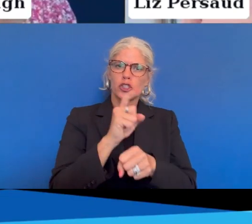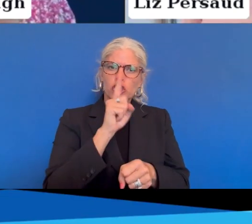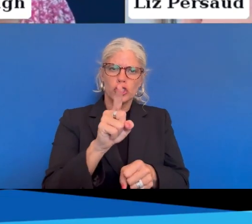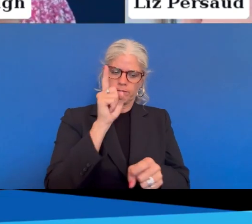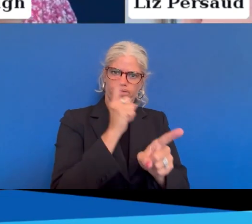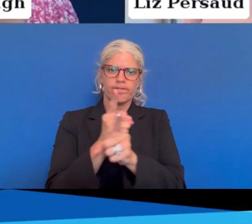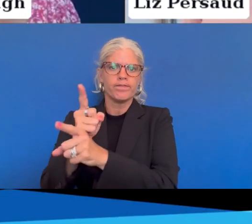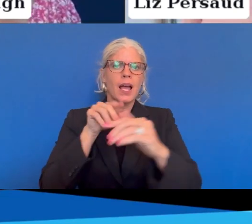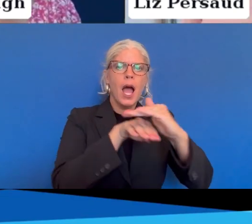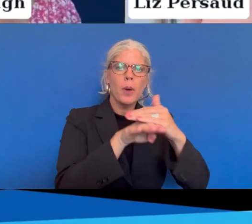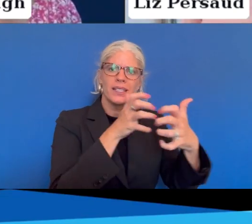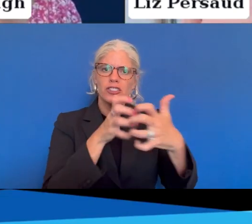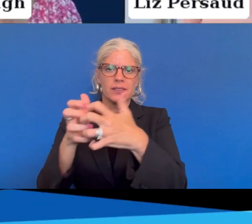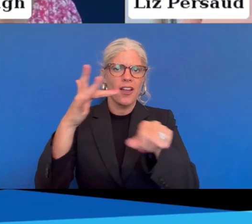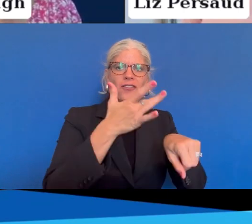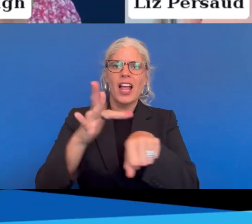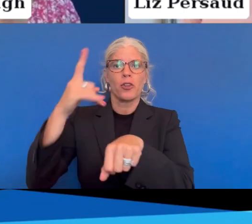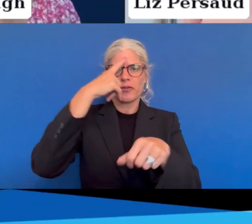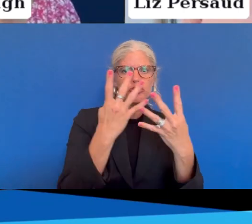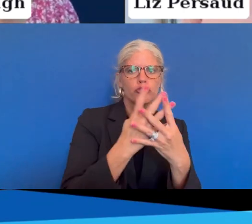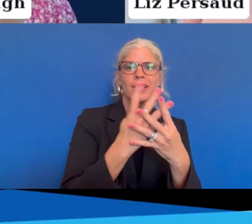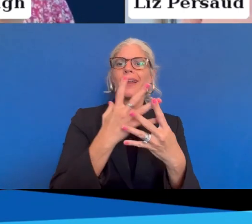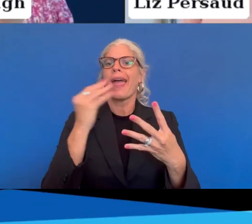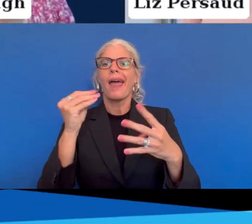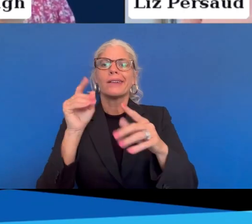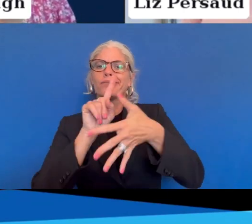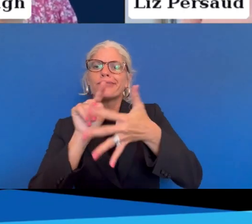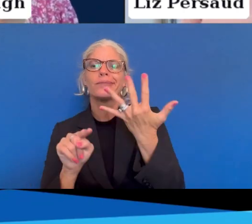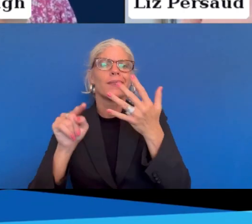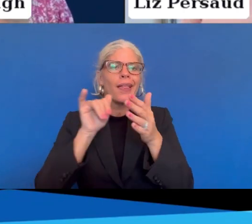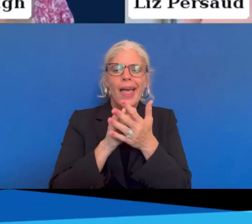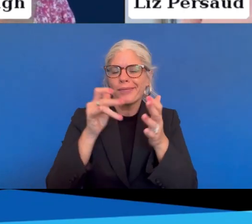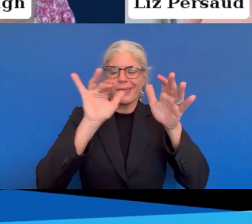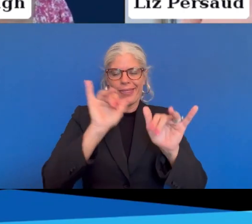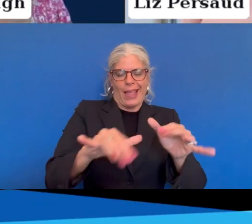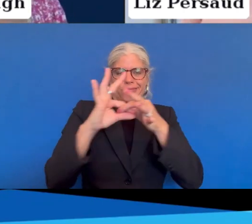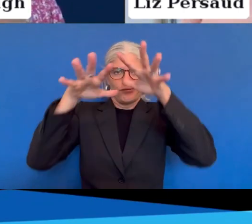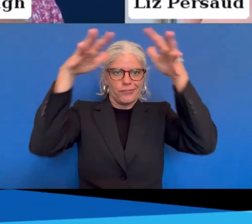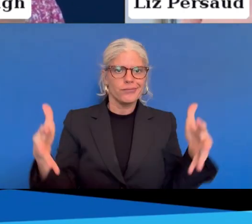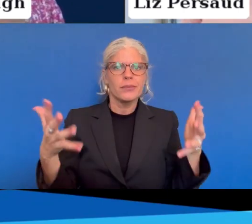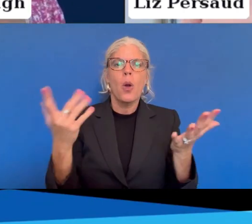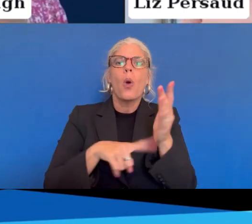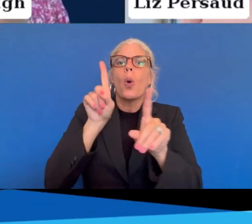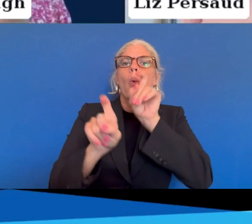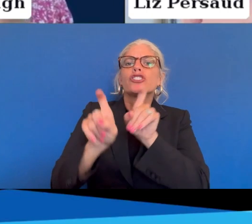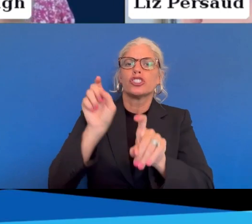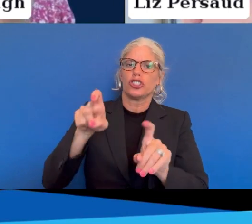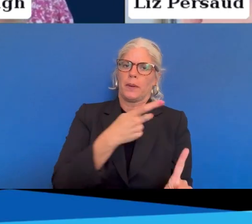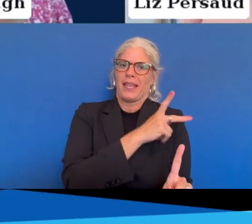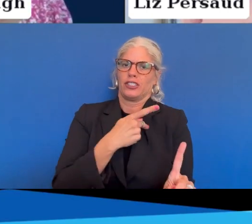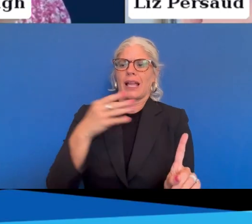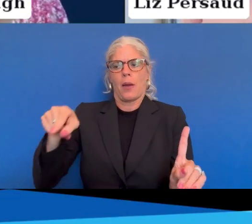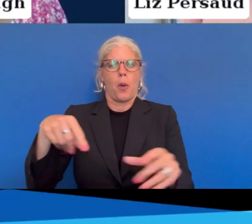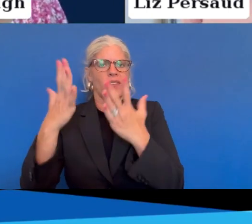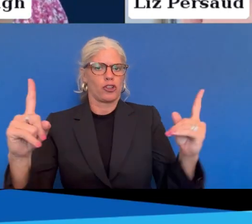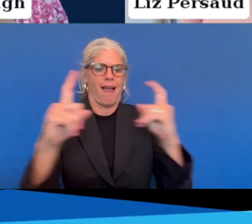needed accommodations are available for a screening? And sort of underneath that umbrella is, what questions should patients and